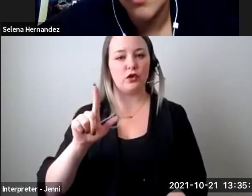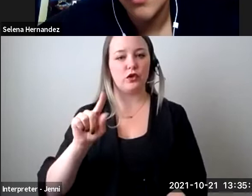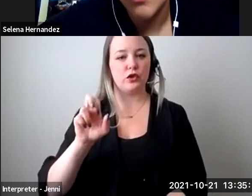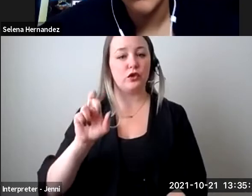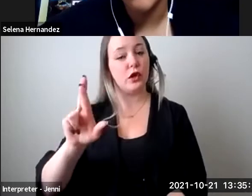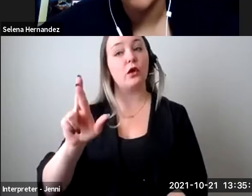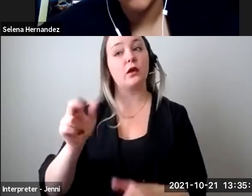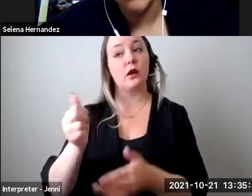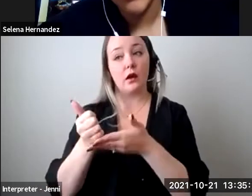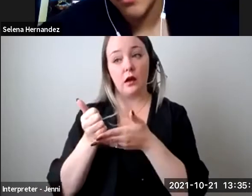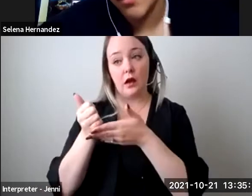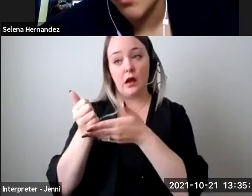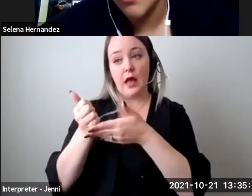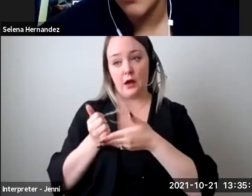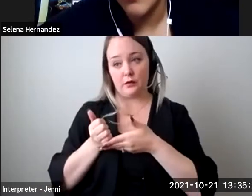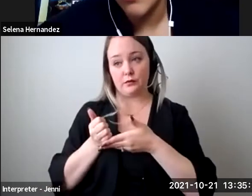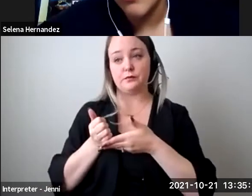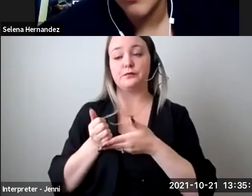Once